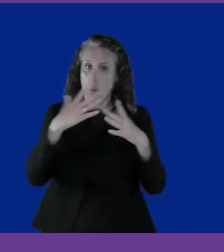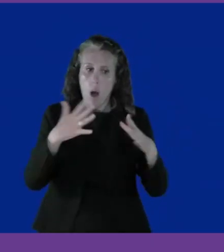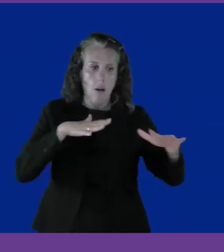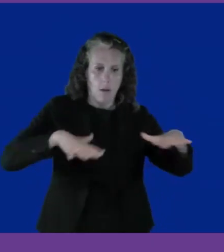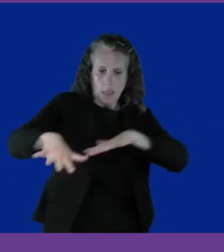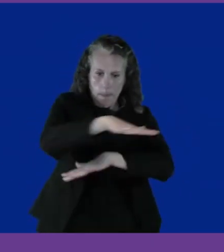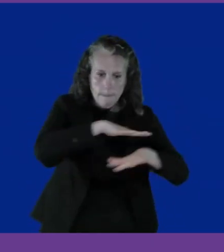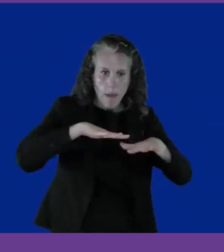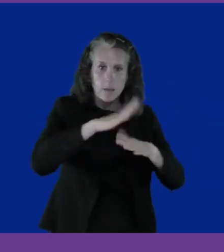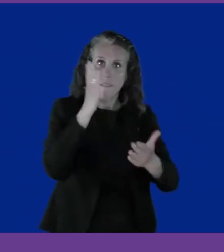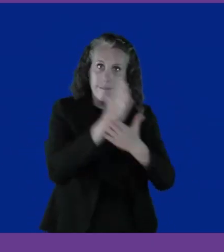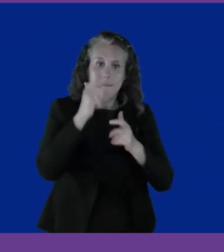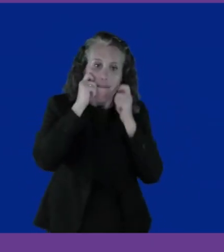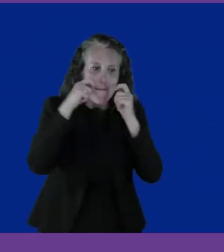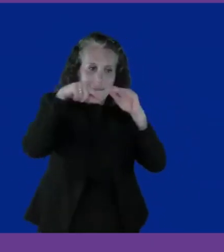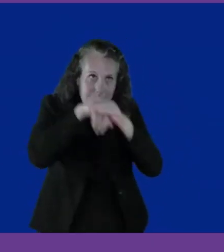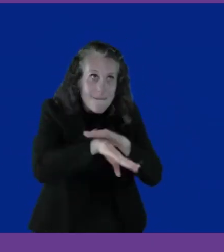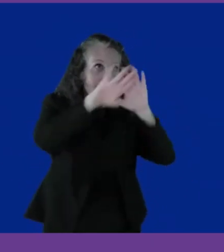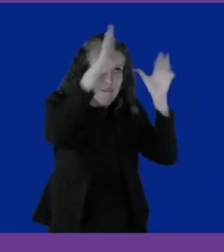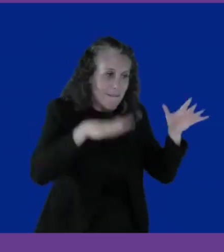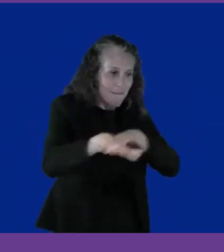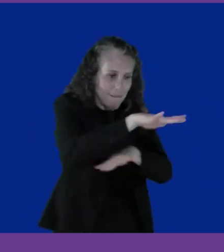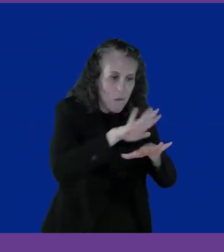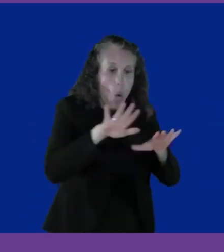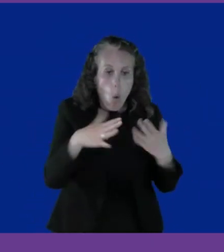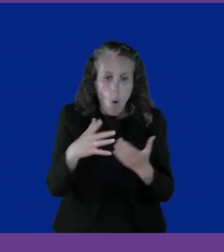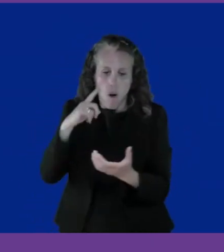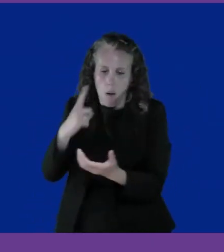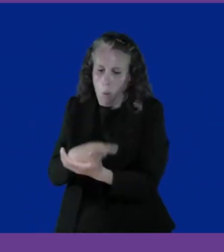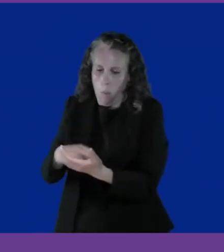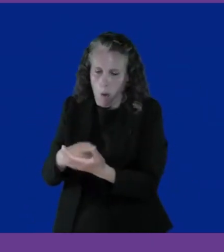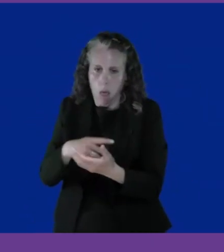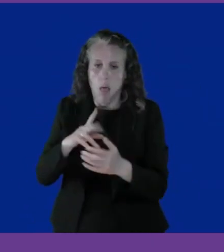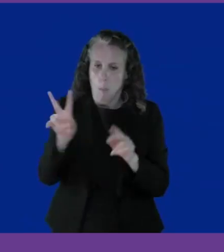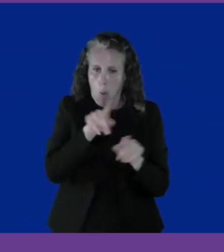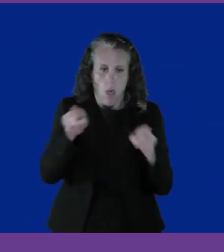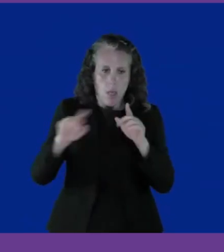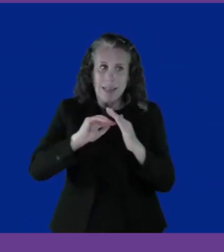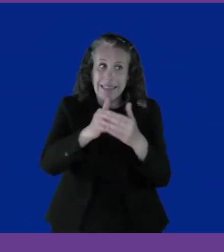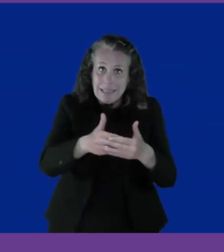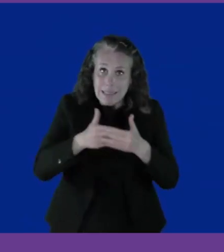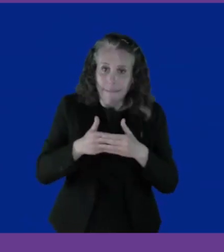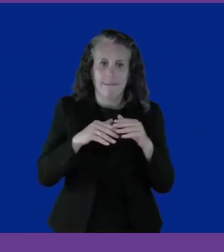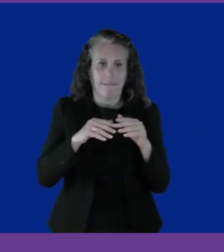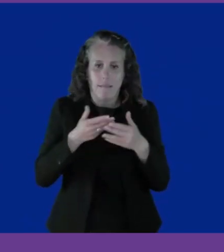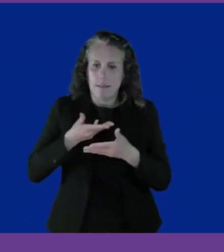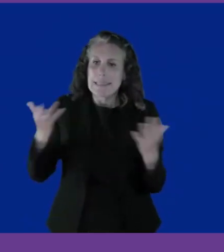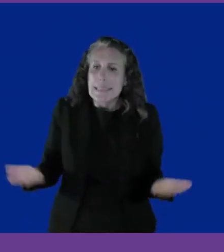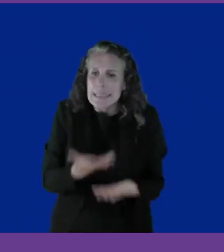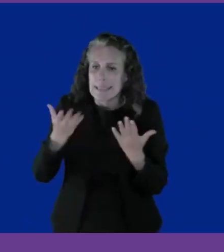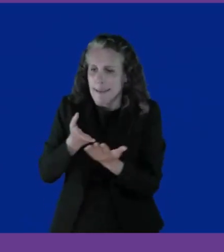digital, are inclusive, safe, and reliable for everyone. And I would say that for the banking